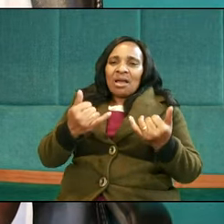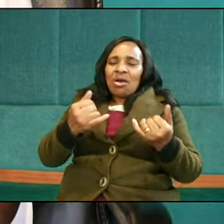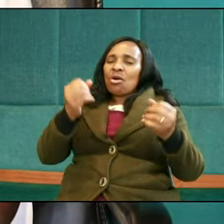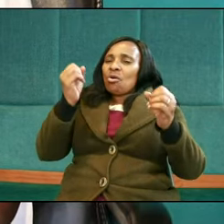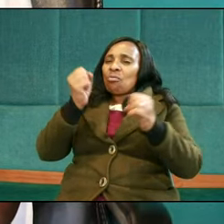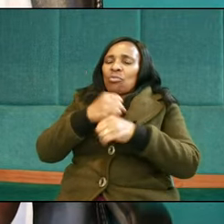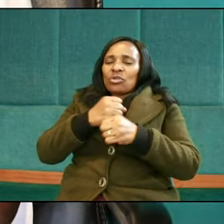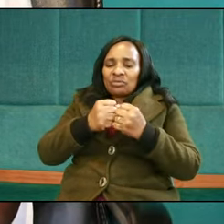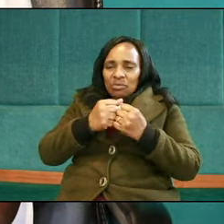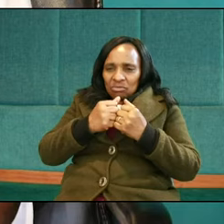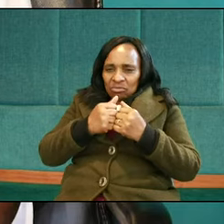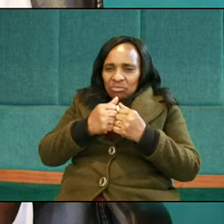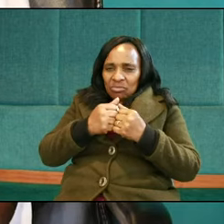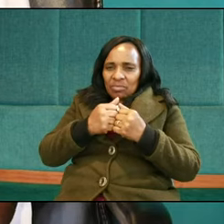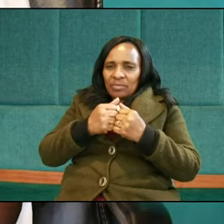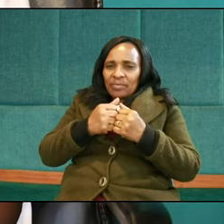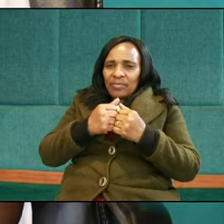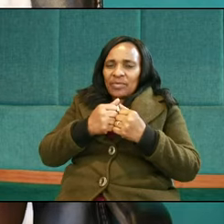do not